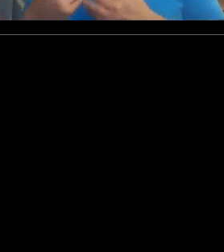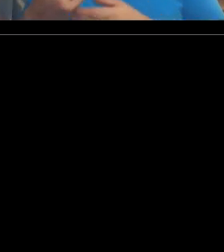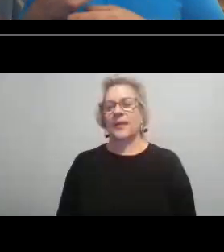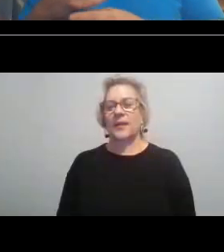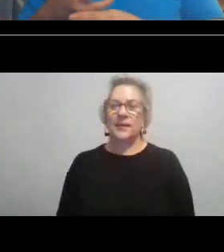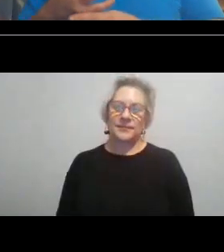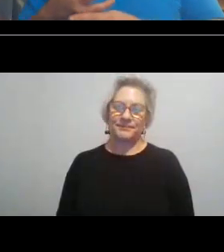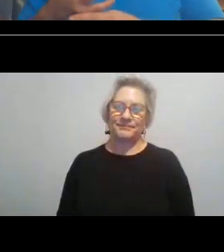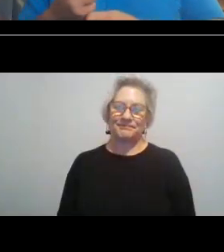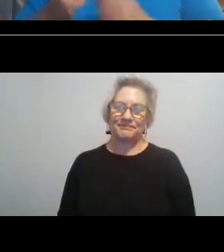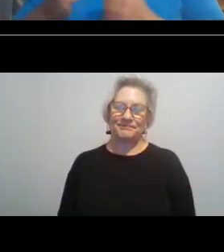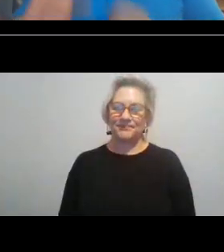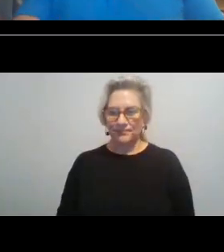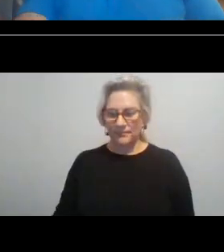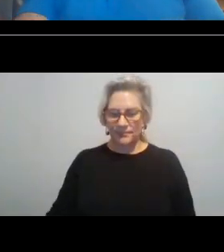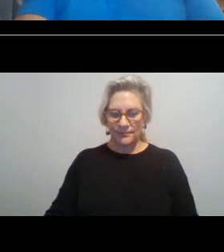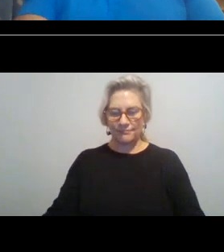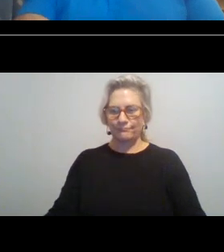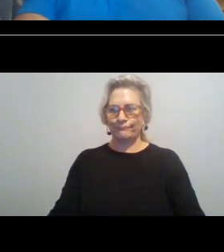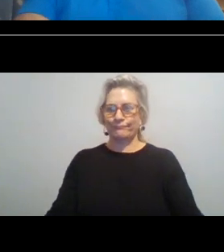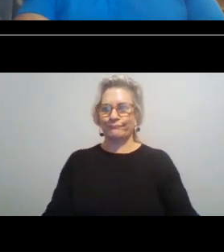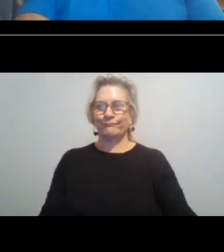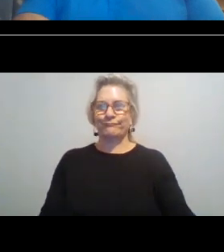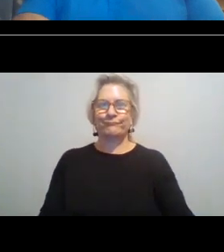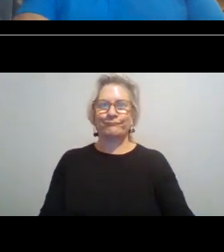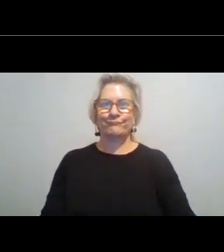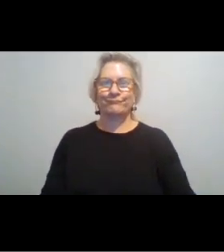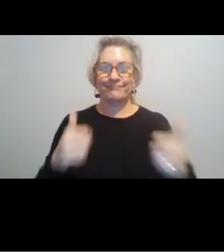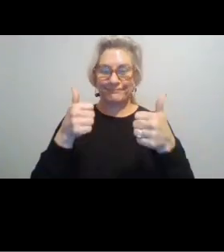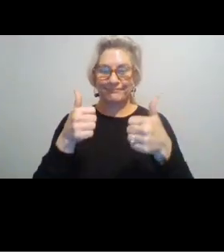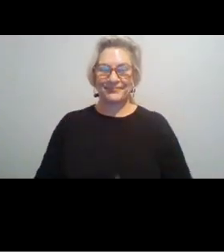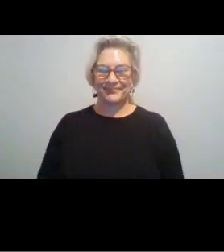on one sheet of music, for lack of a better term. Next slide, please.